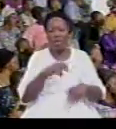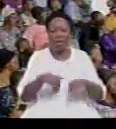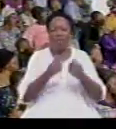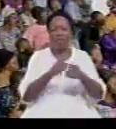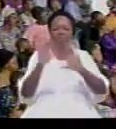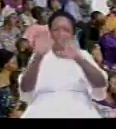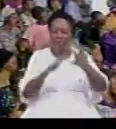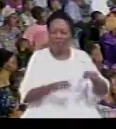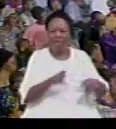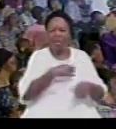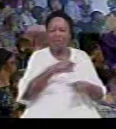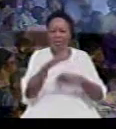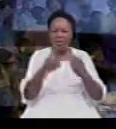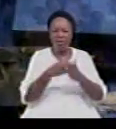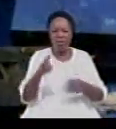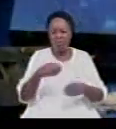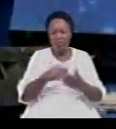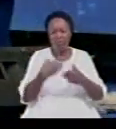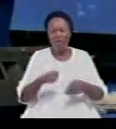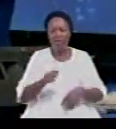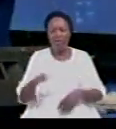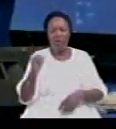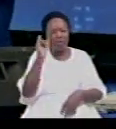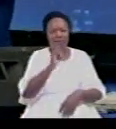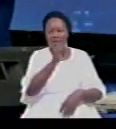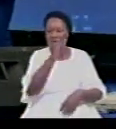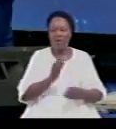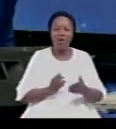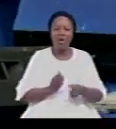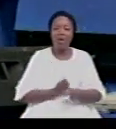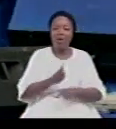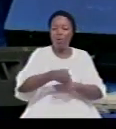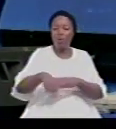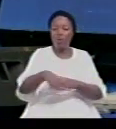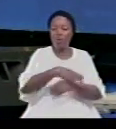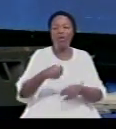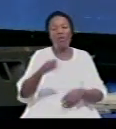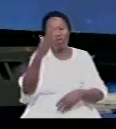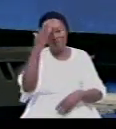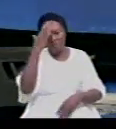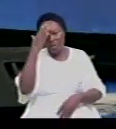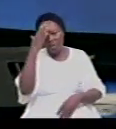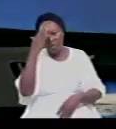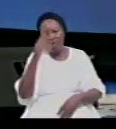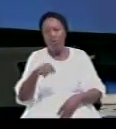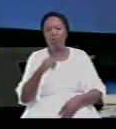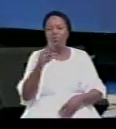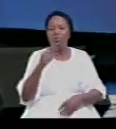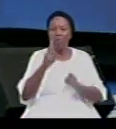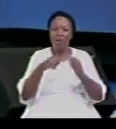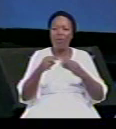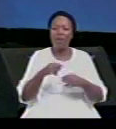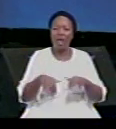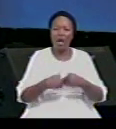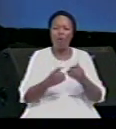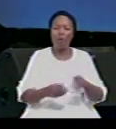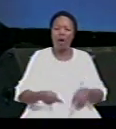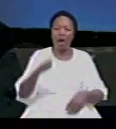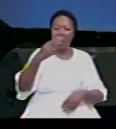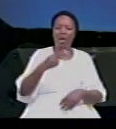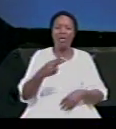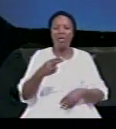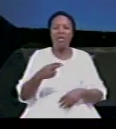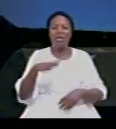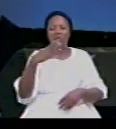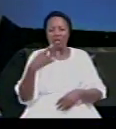this before the children of Israel crossed over. Knowledge. You talk about how high the wall of